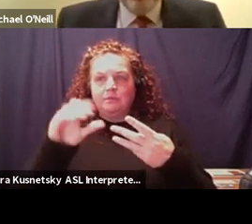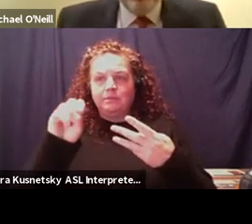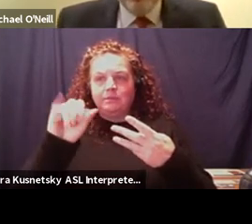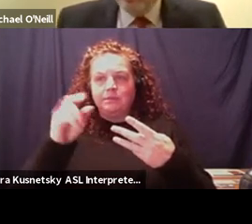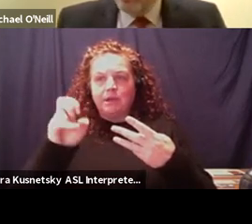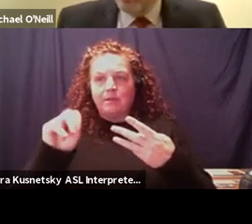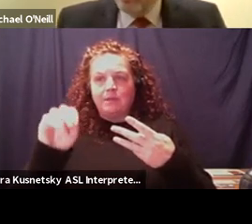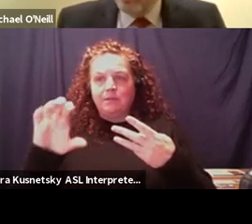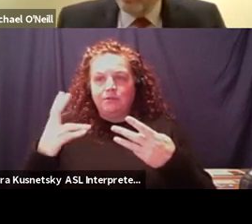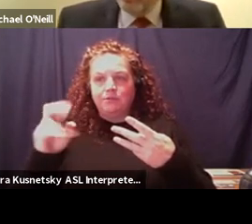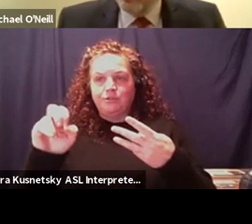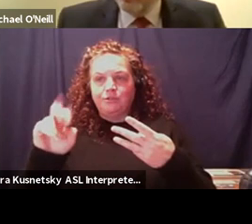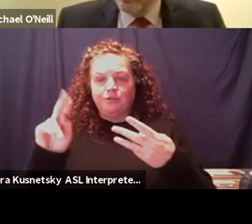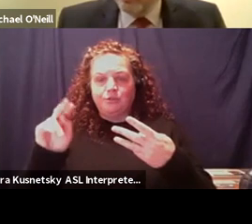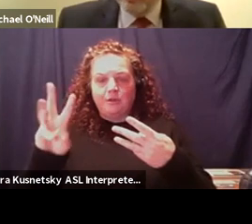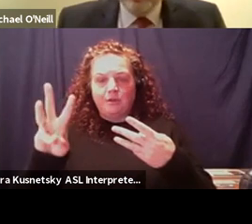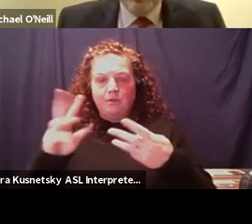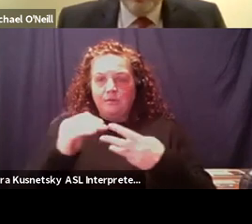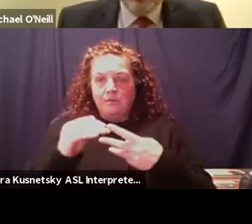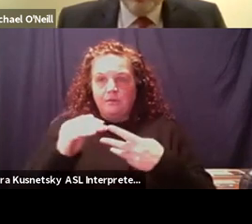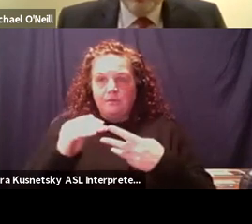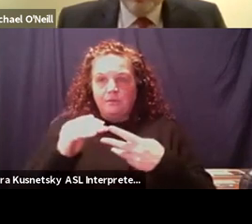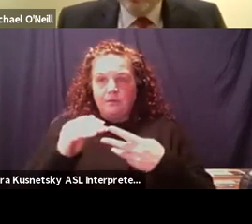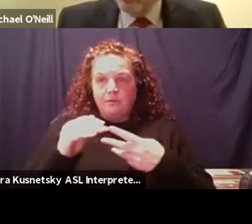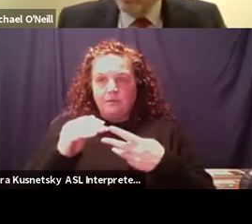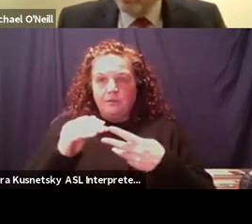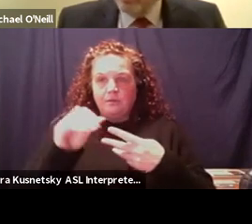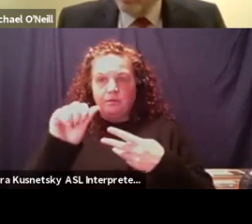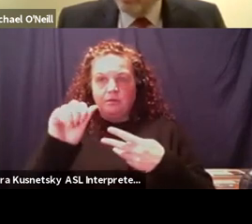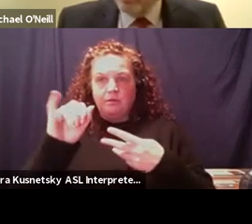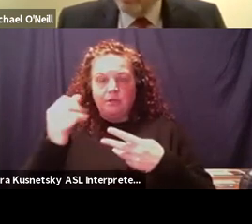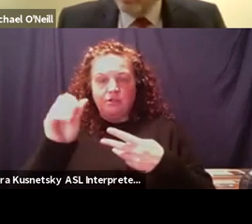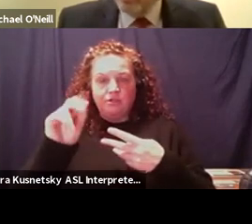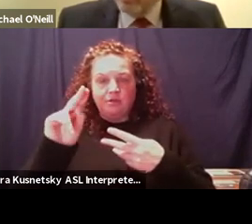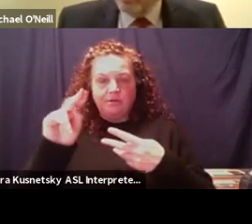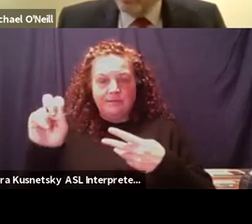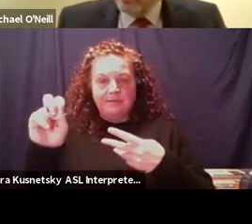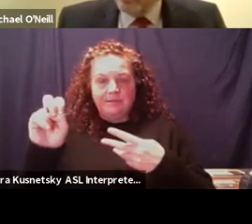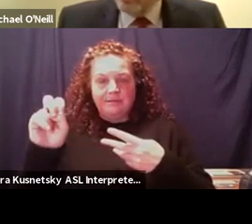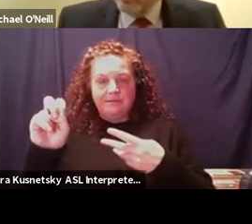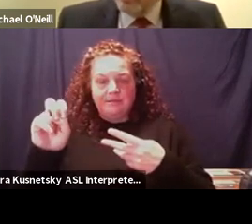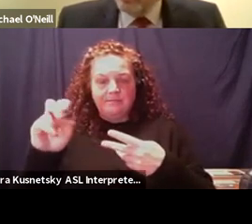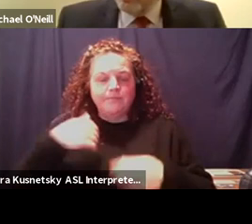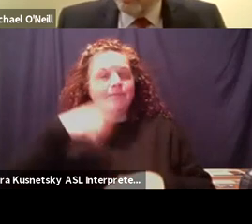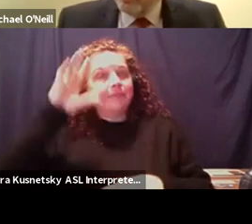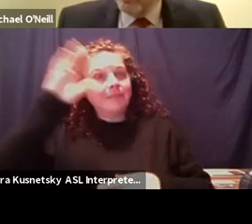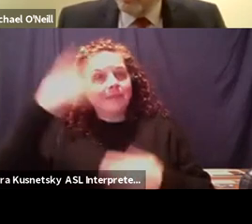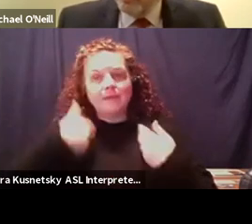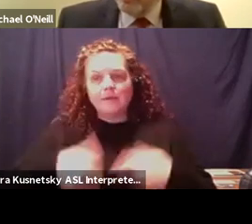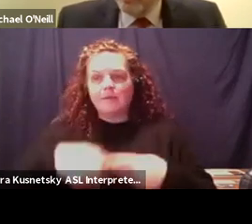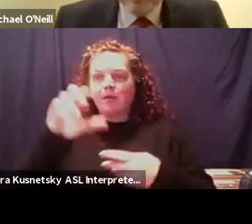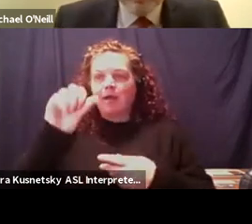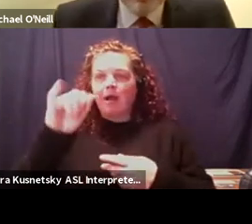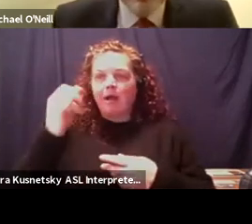Johnny? Hello, my name is Arjane and